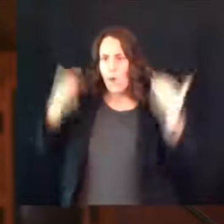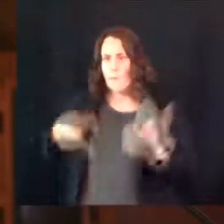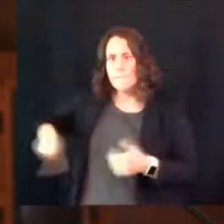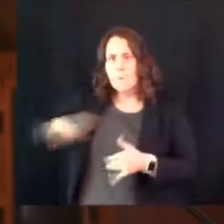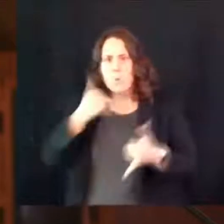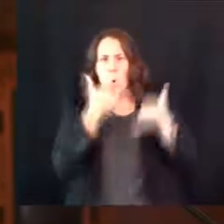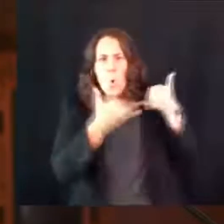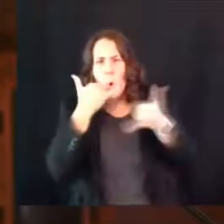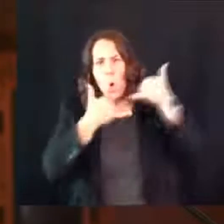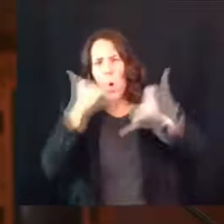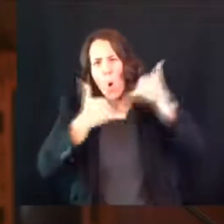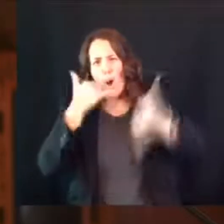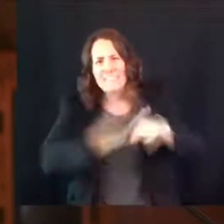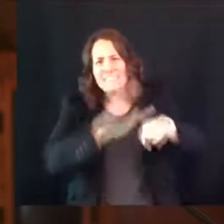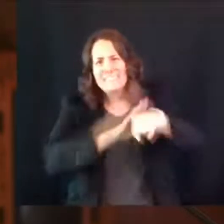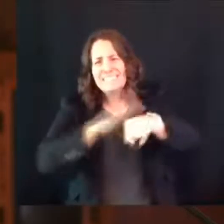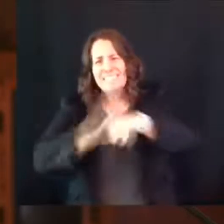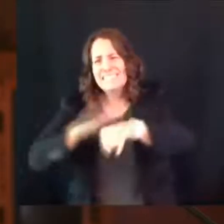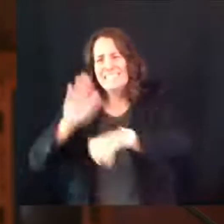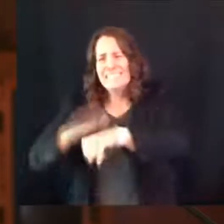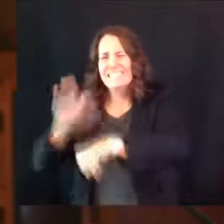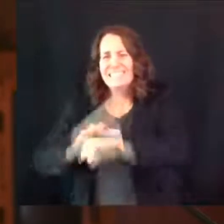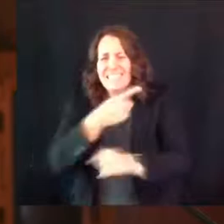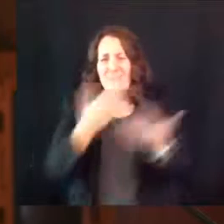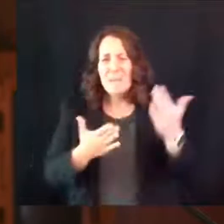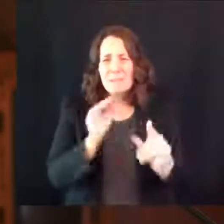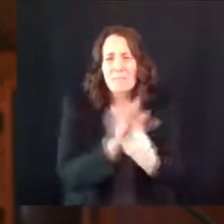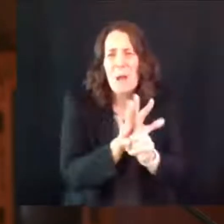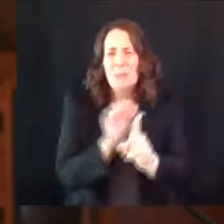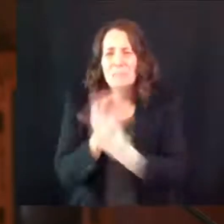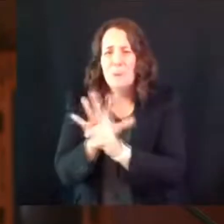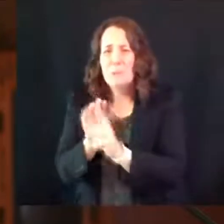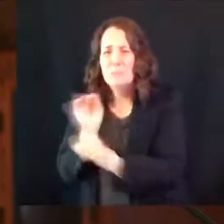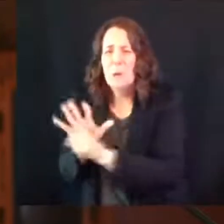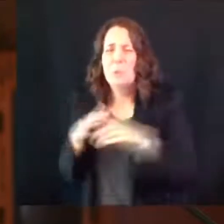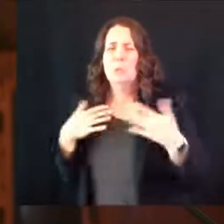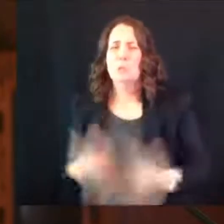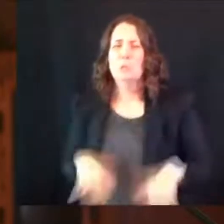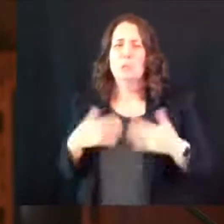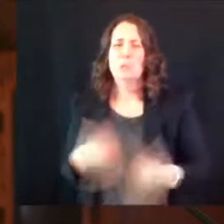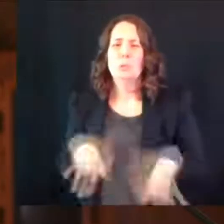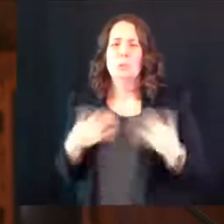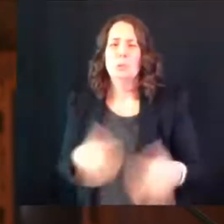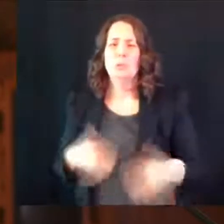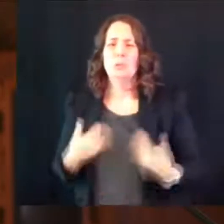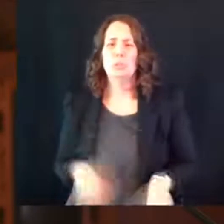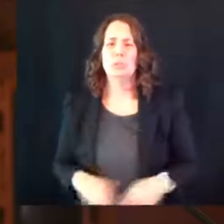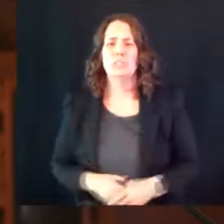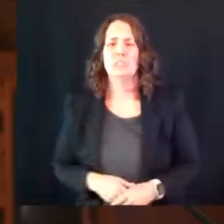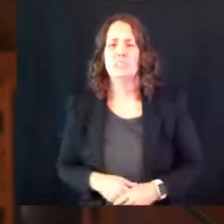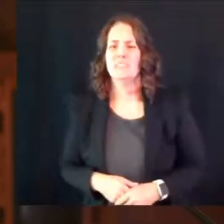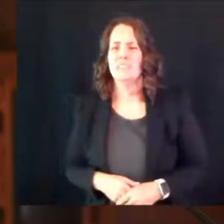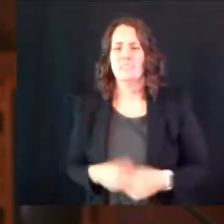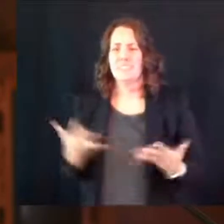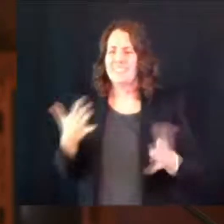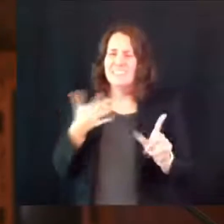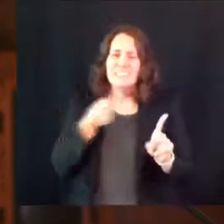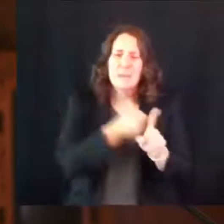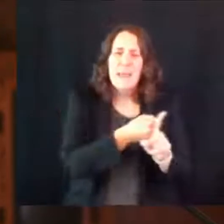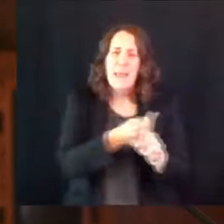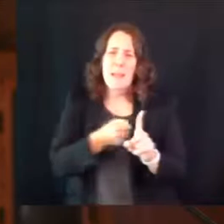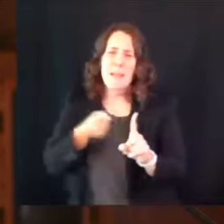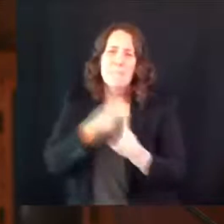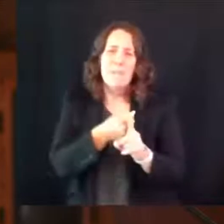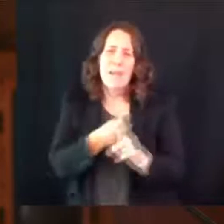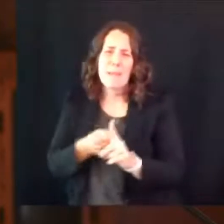impacting our workforce in nursing homes, in hospitals. We talked about corrections facilities. If you don't have